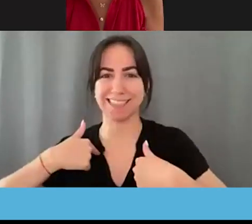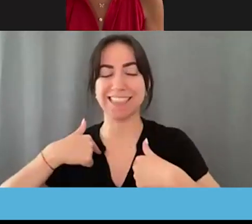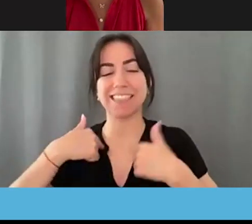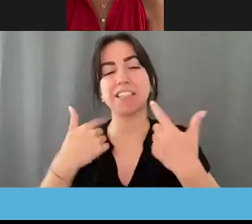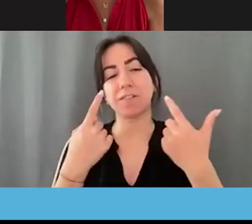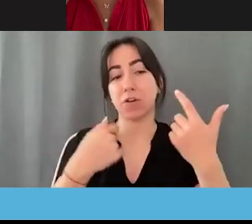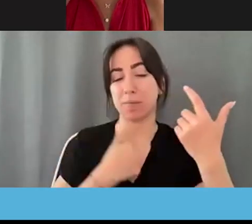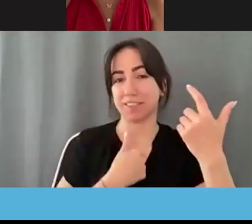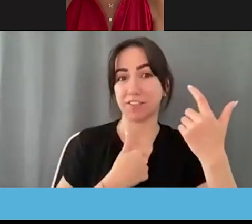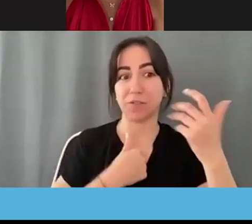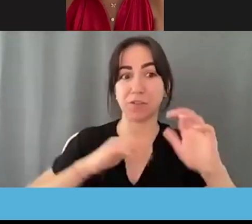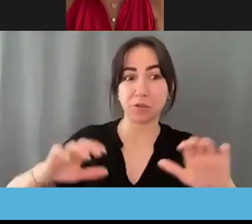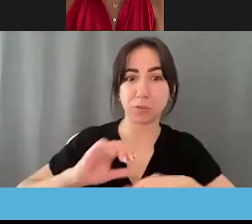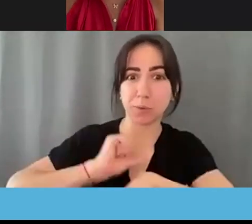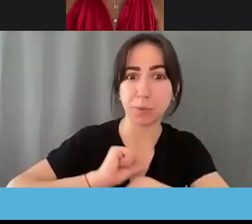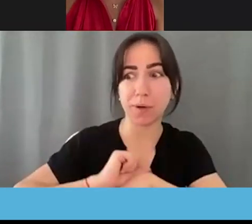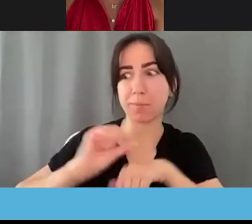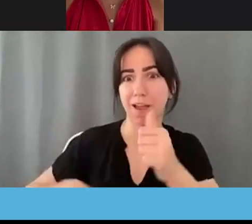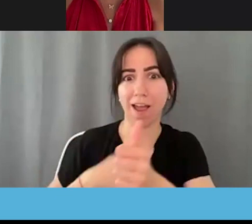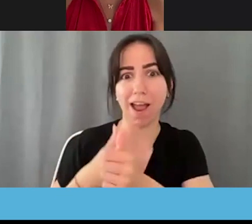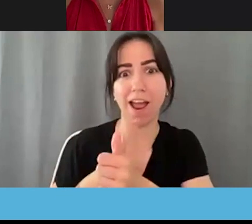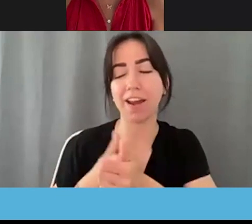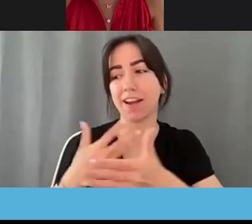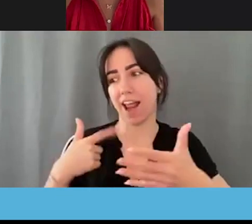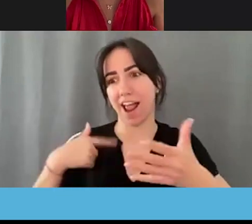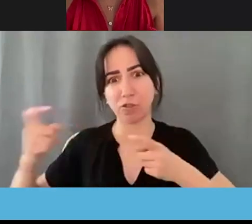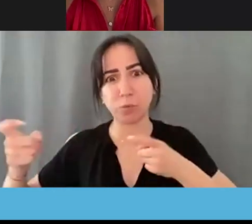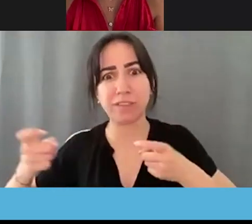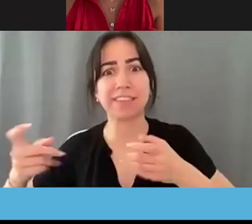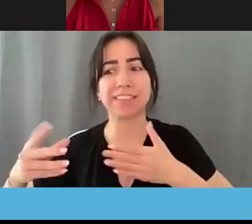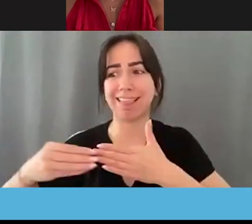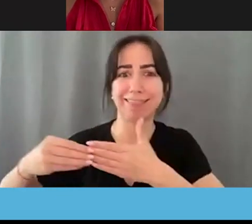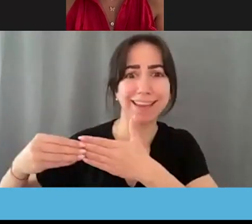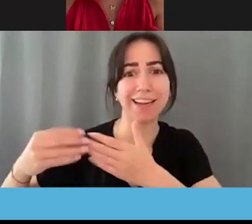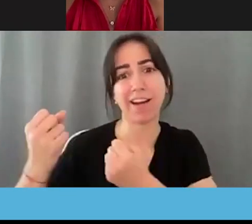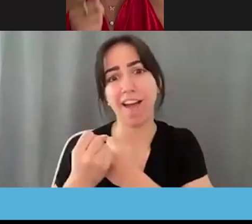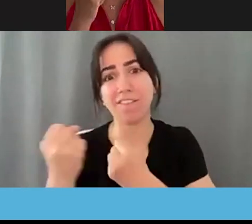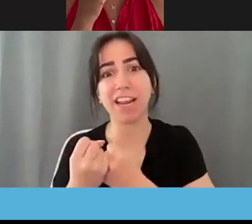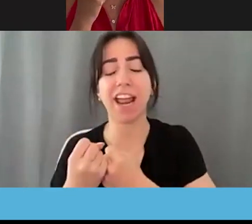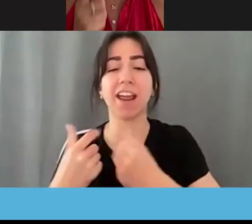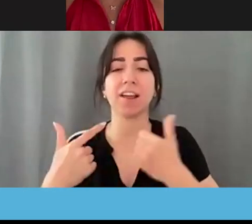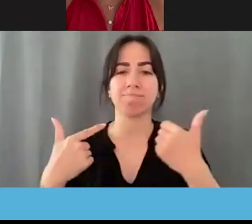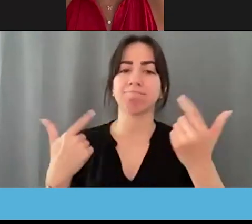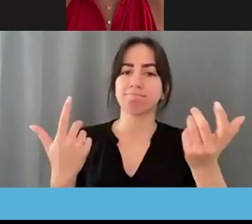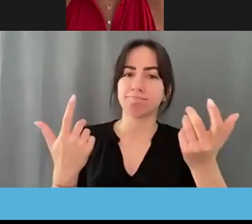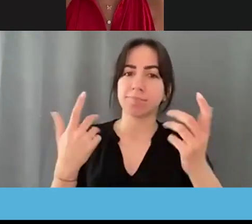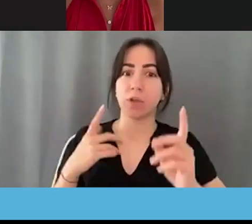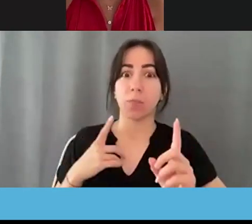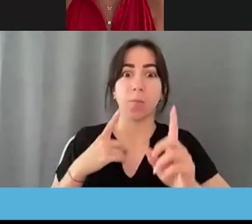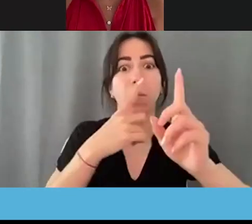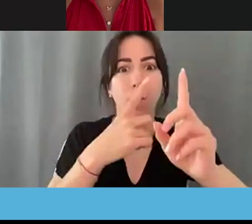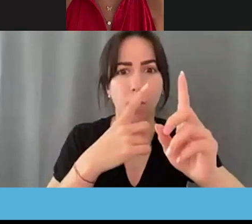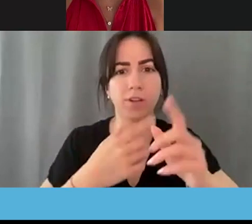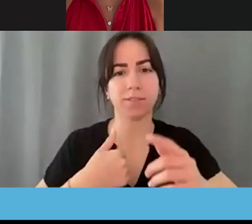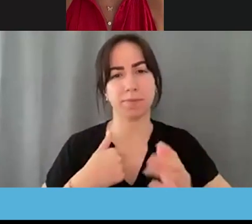me, doing this work and being in a position of leadership and advocating for others, it's really the mission that drives me,